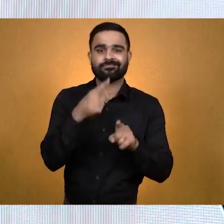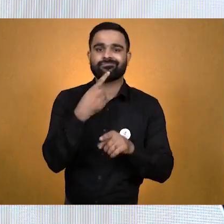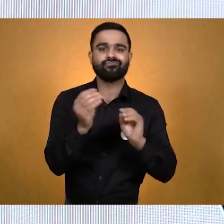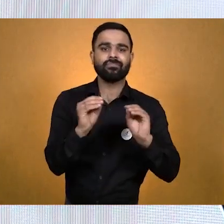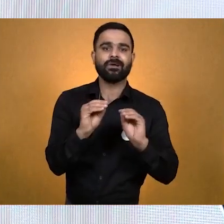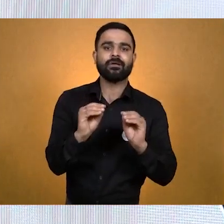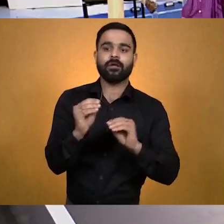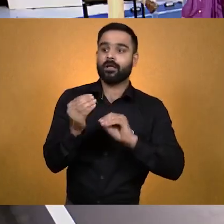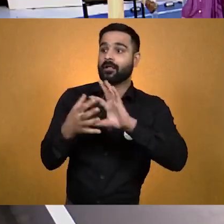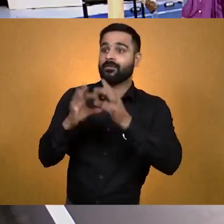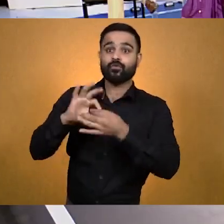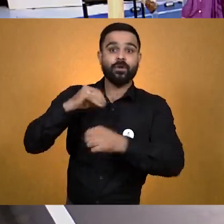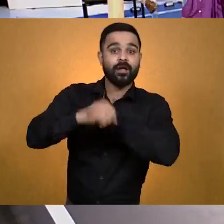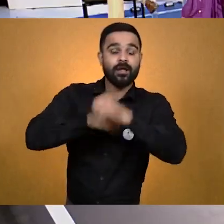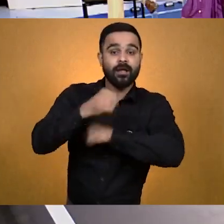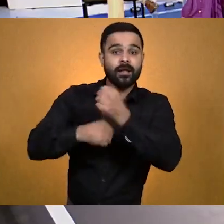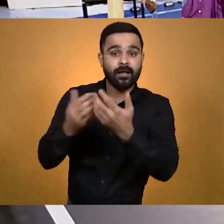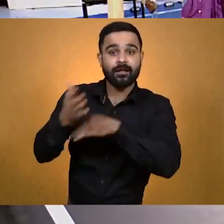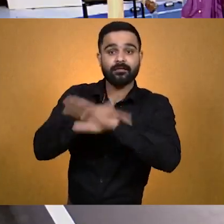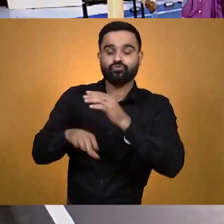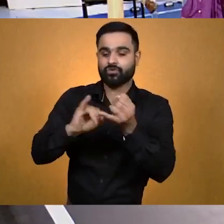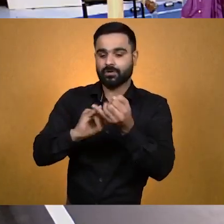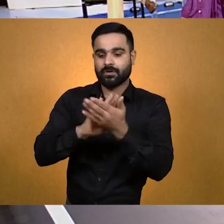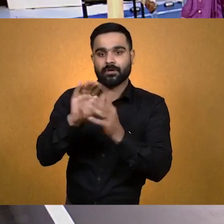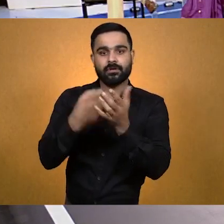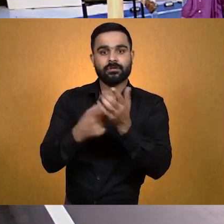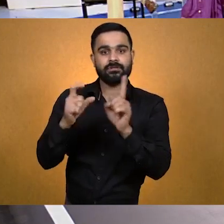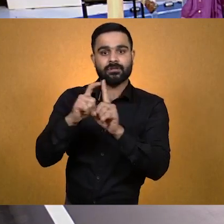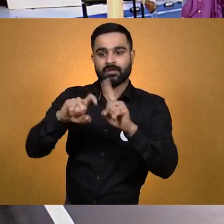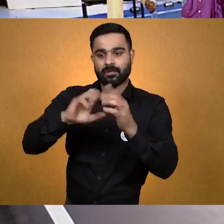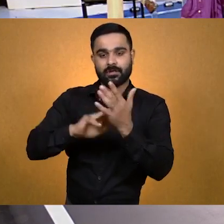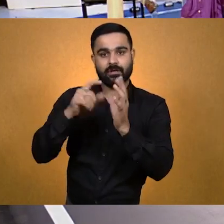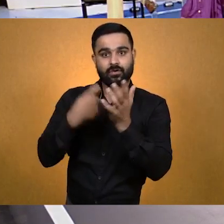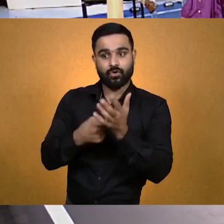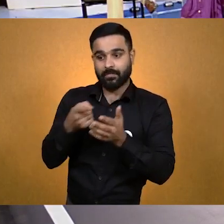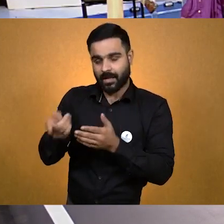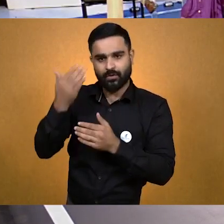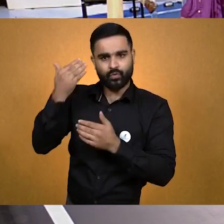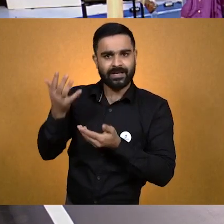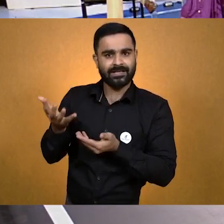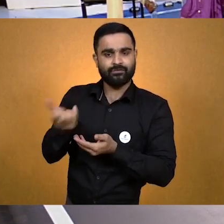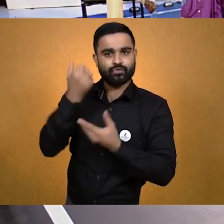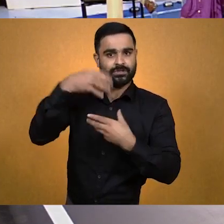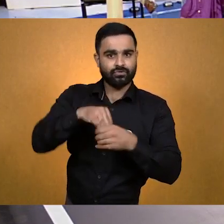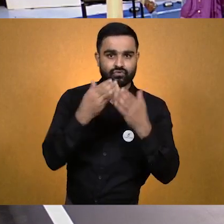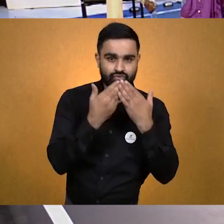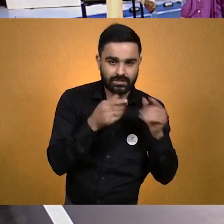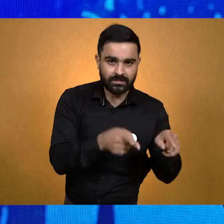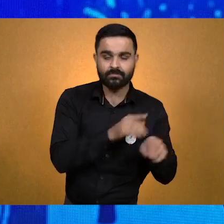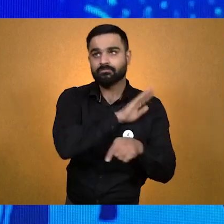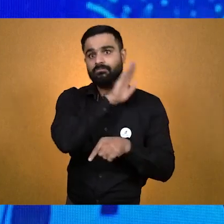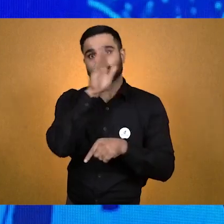there's been a Paralympics champion, Sharad Kumar, from the school. That was earlier. He was a boarder at the school. He went